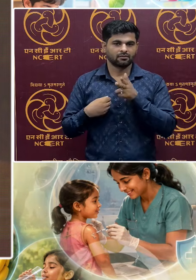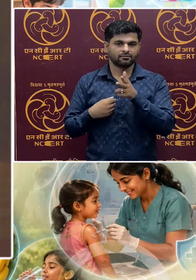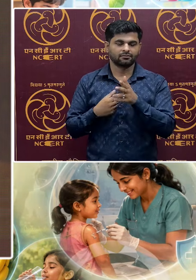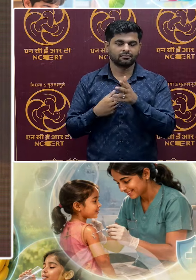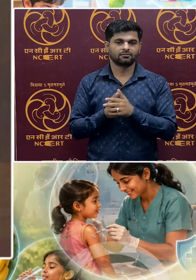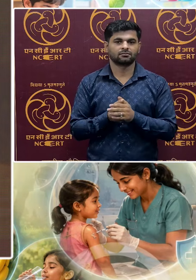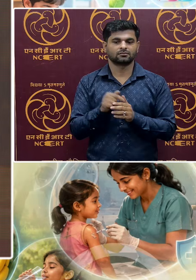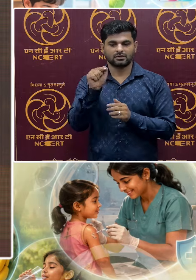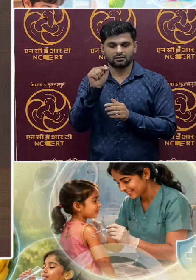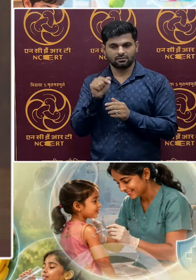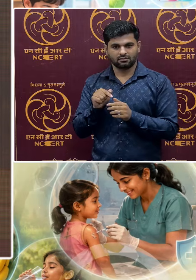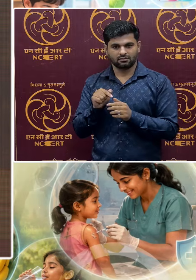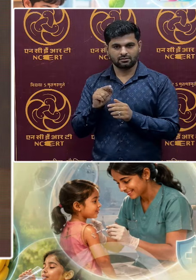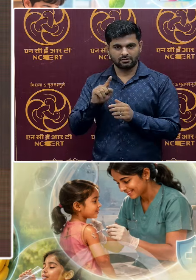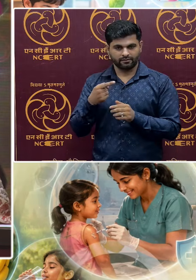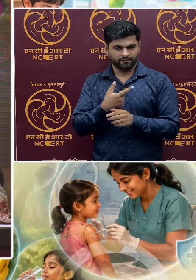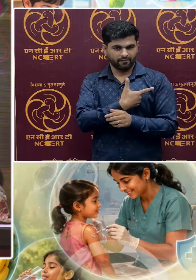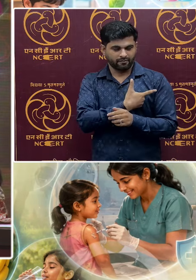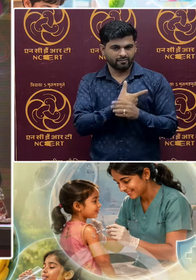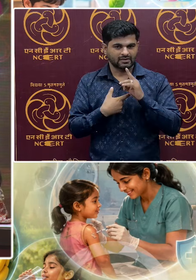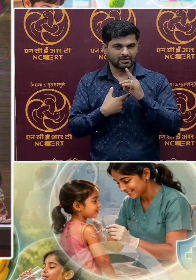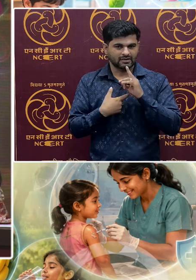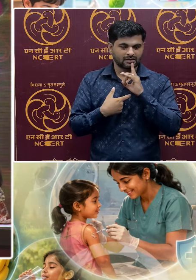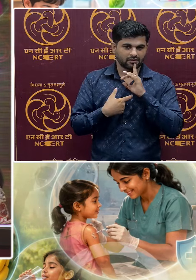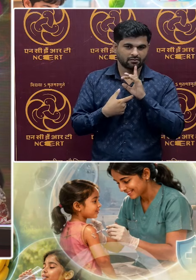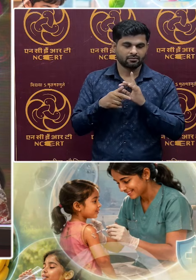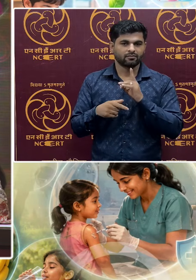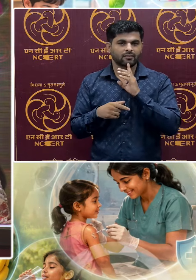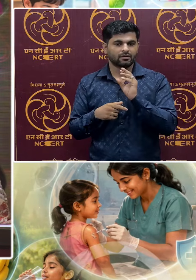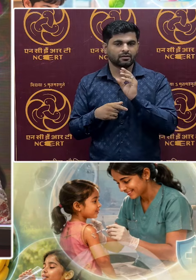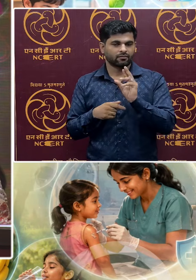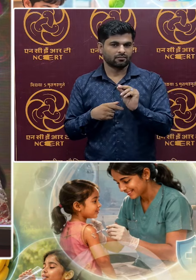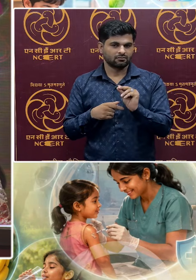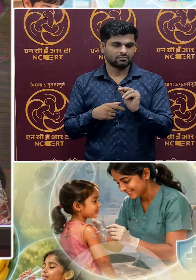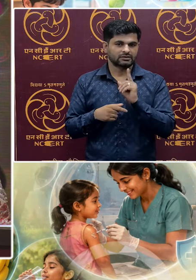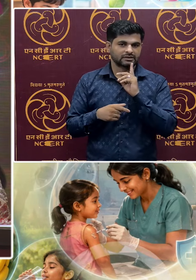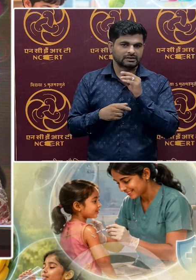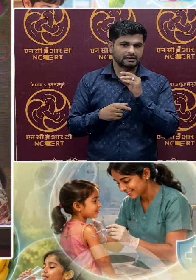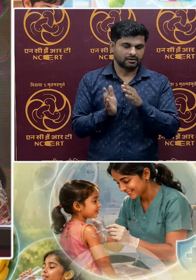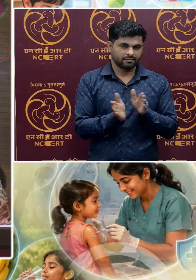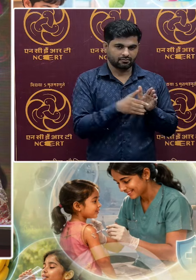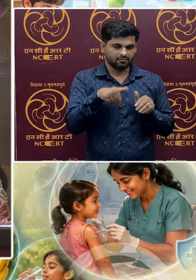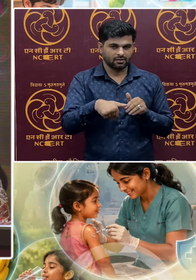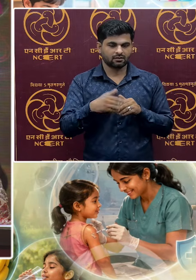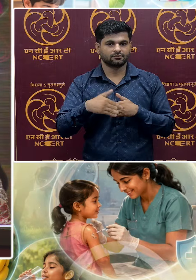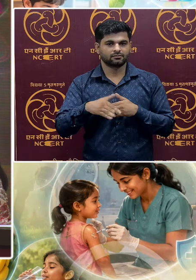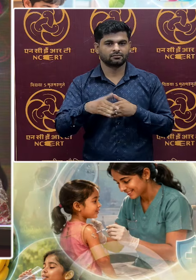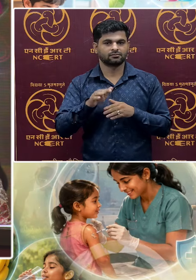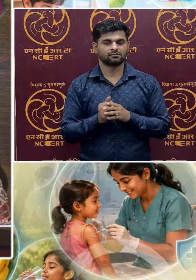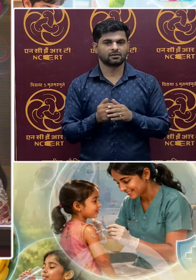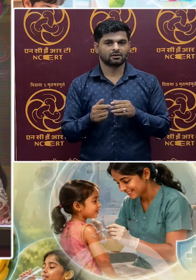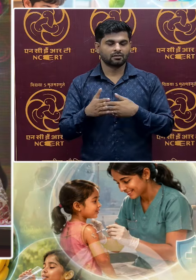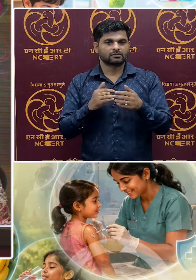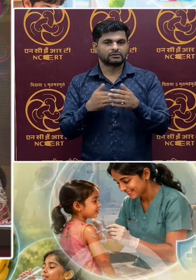are two options for it. One is a painful, and one is without pain. So, which one would you like to go for? And most